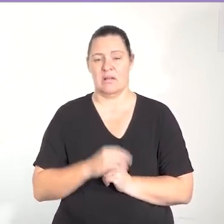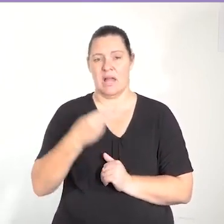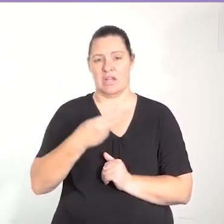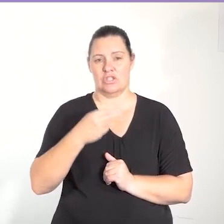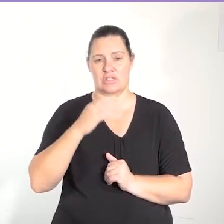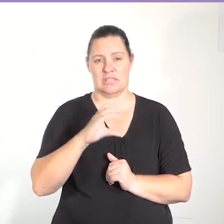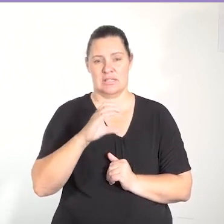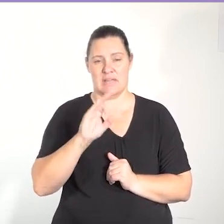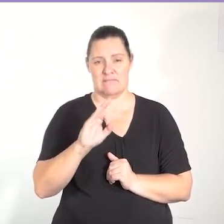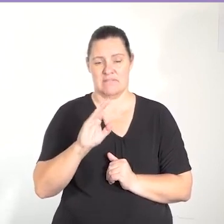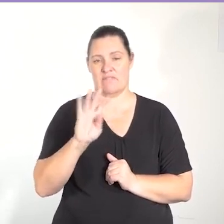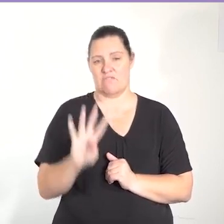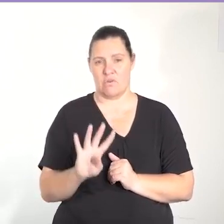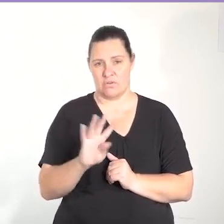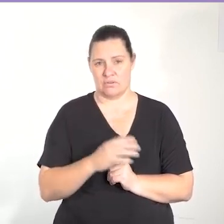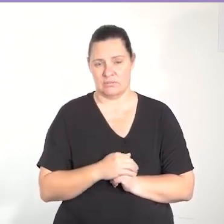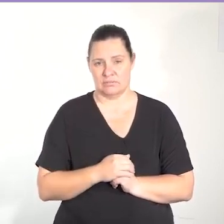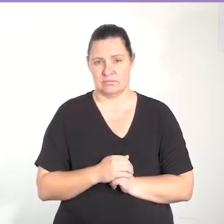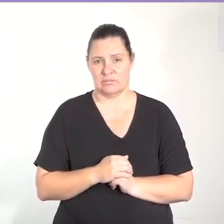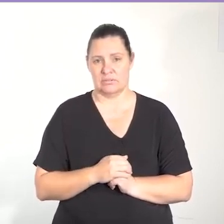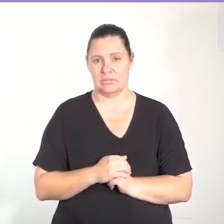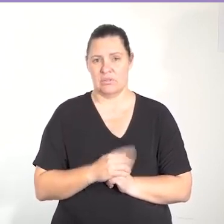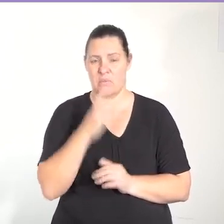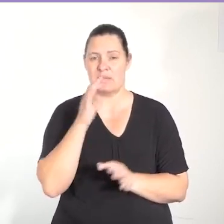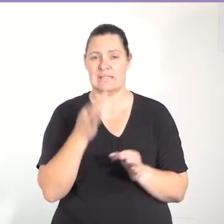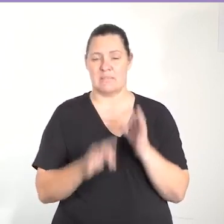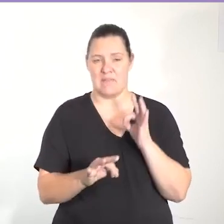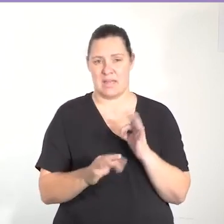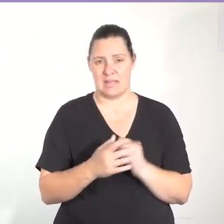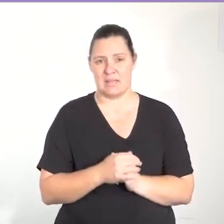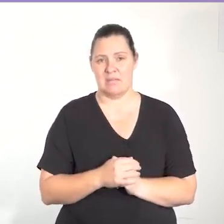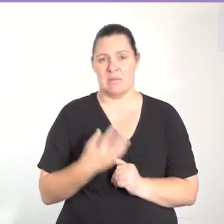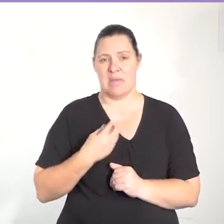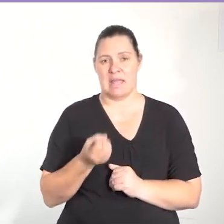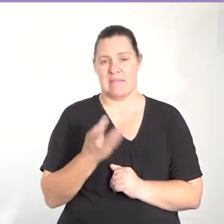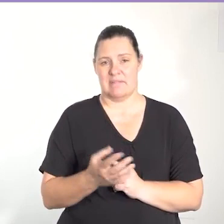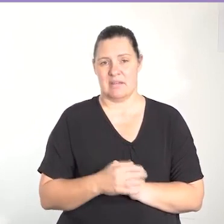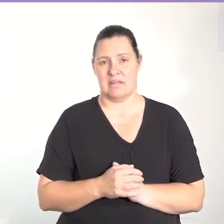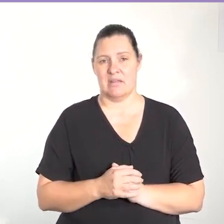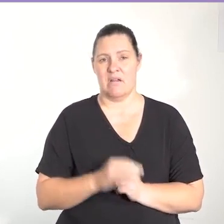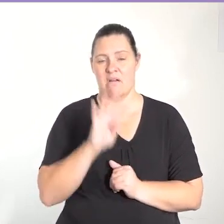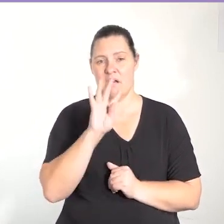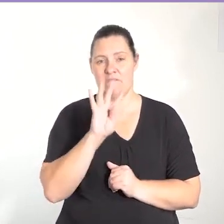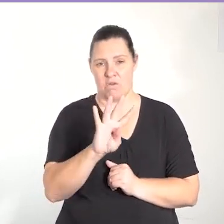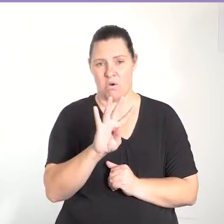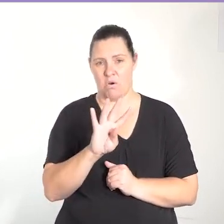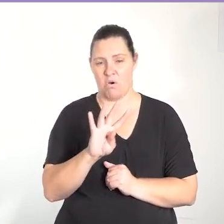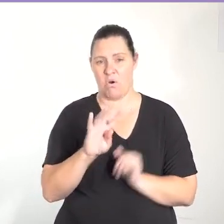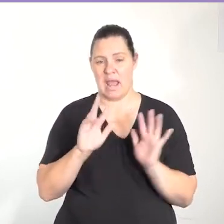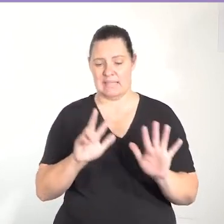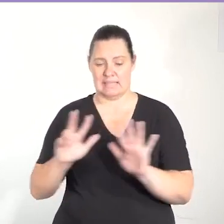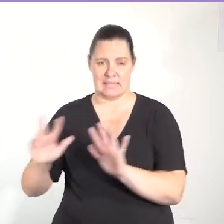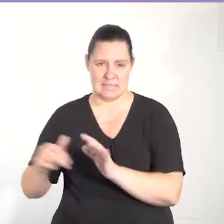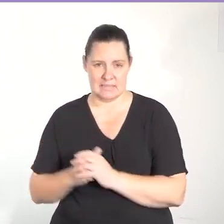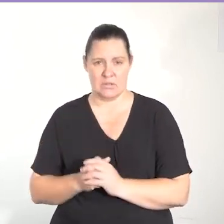our HCF is 4. Now let's use that HCF to simplify the following. I've been given here 4 eighths.